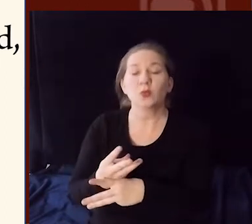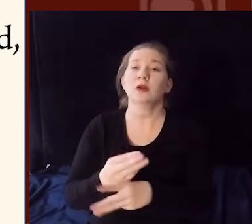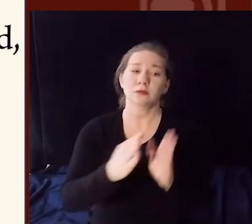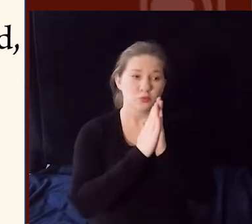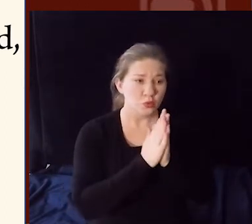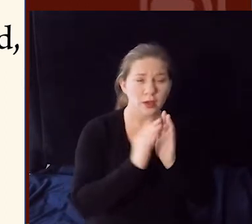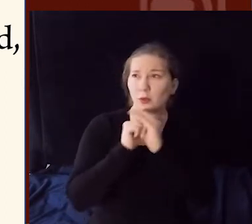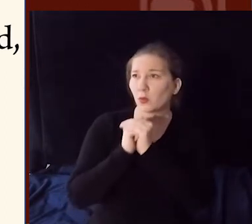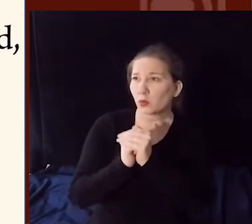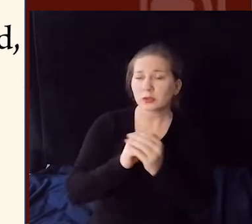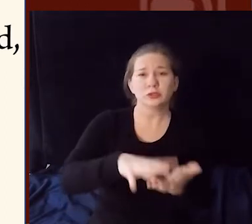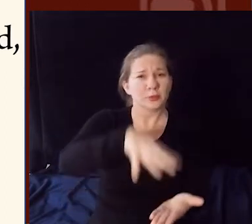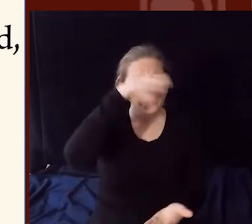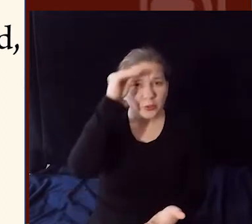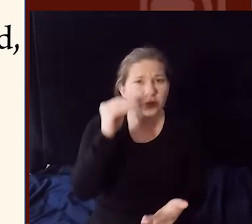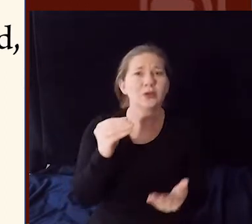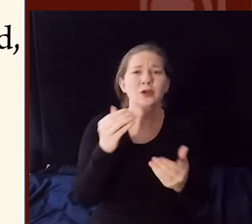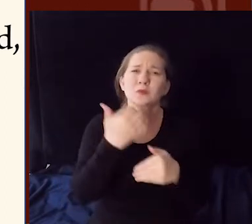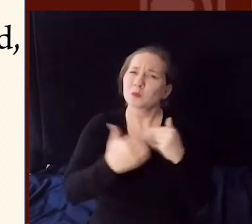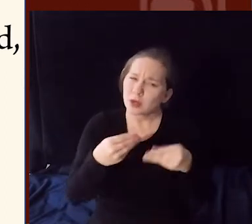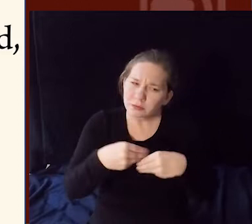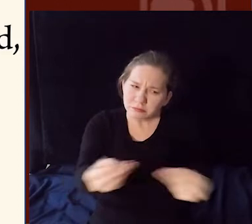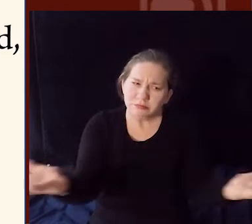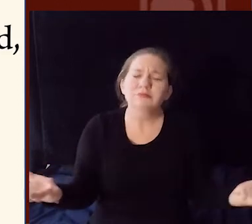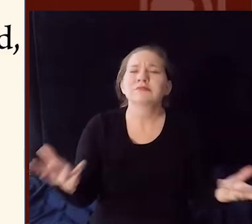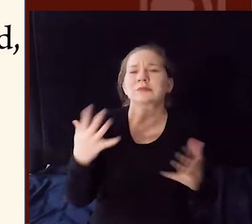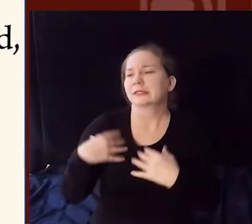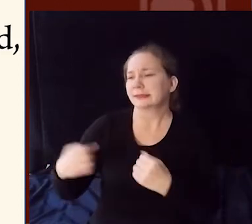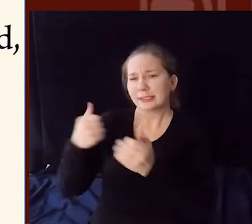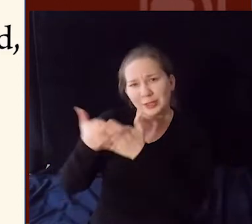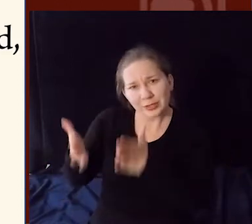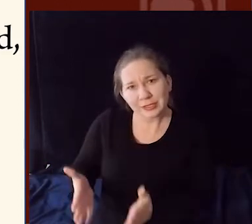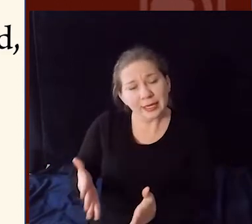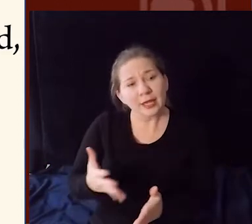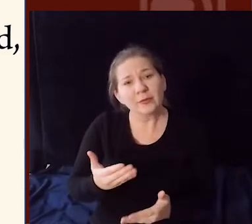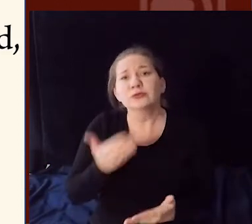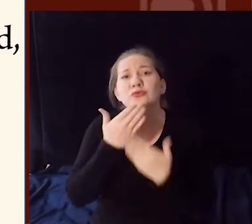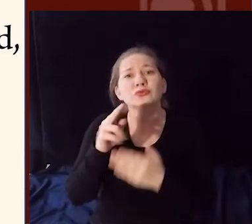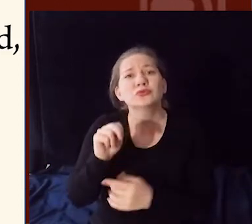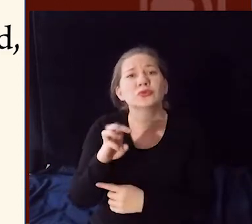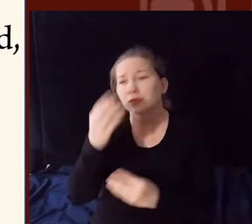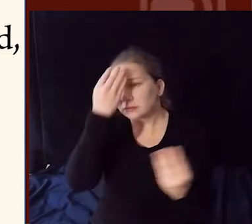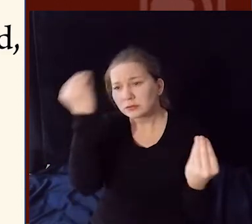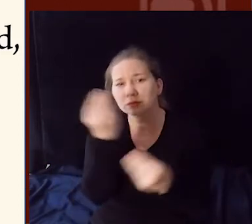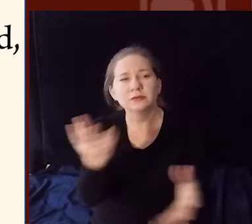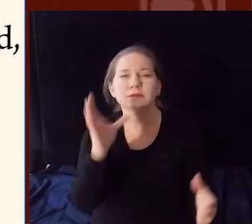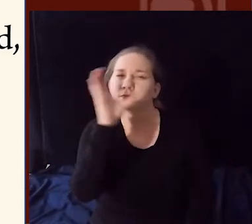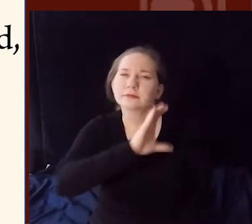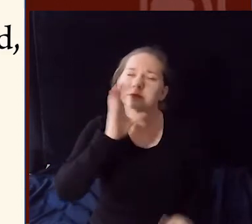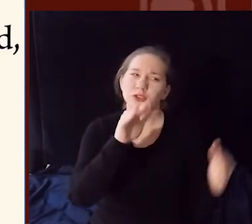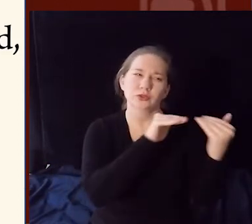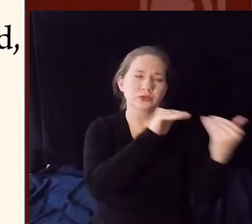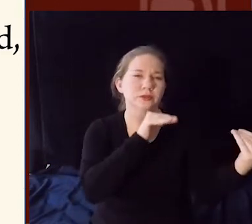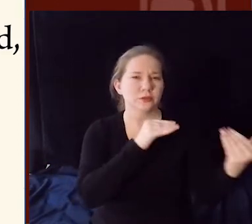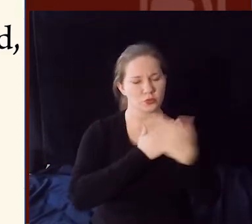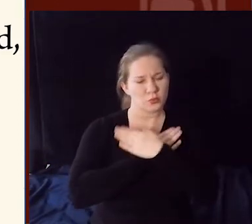life, heal neighbors, bear good news, seek justice, rest, and grow in the